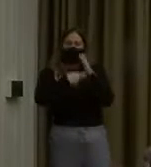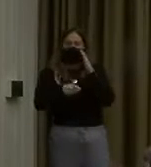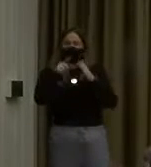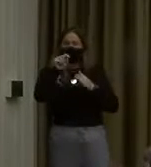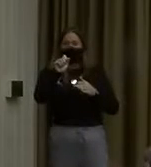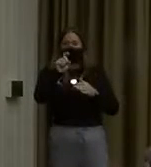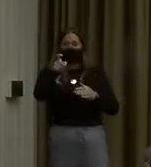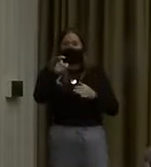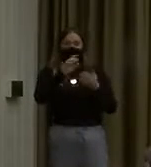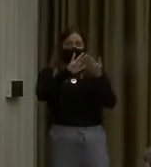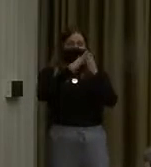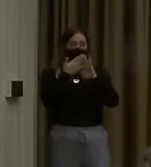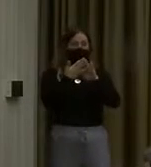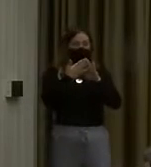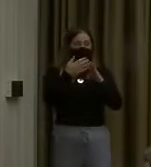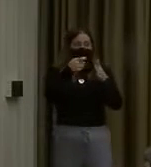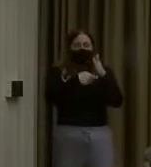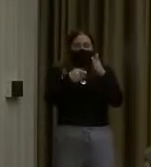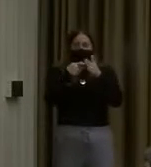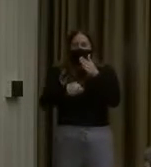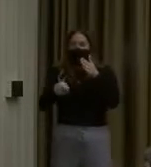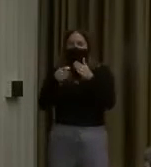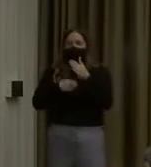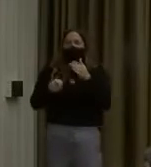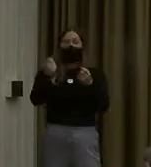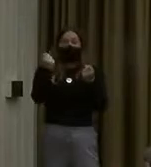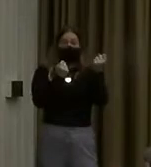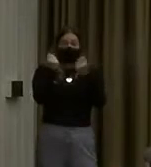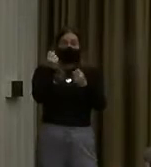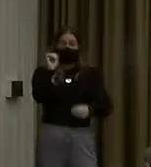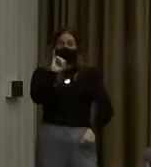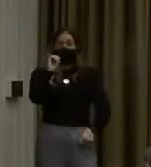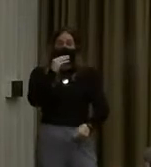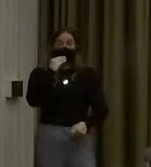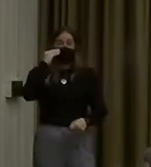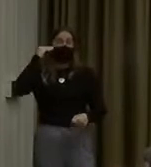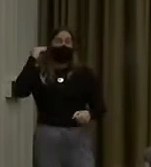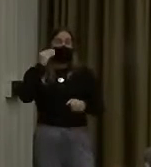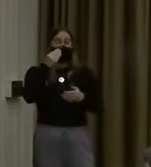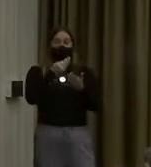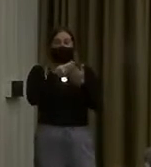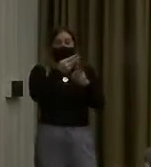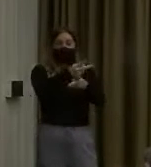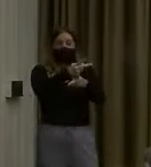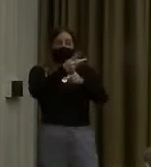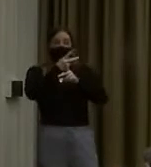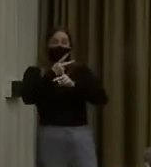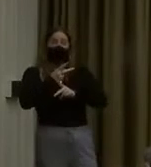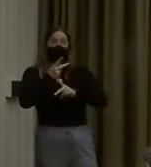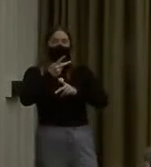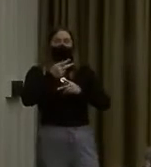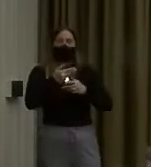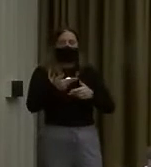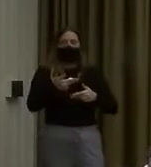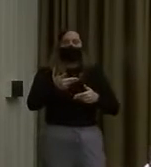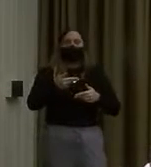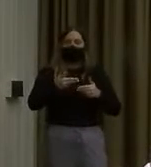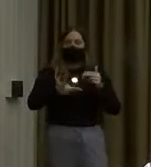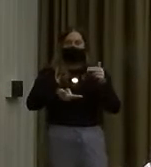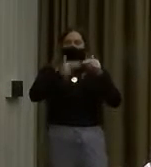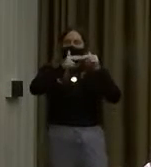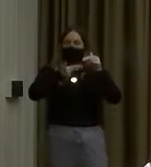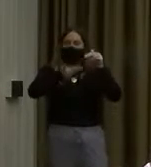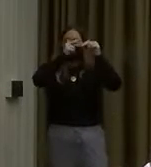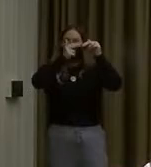these communities in the form of higher payments for auto insurance, home mortgage loans, lower property appraisals, again, creeping